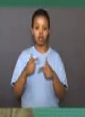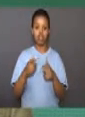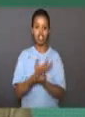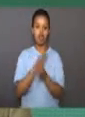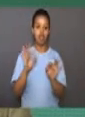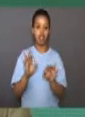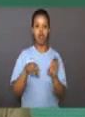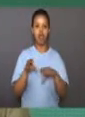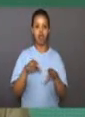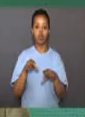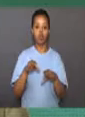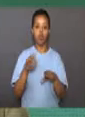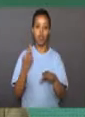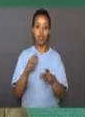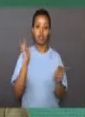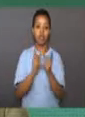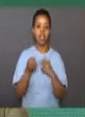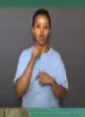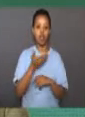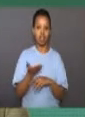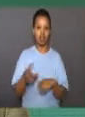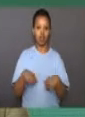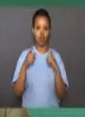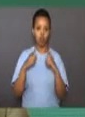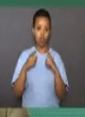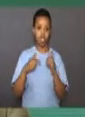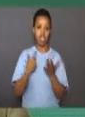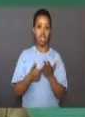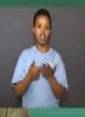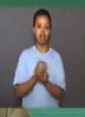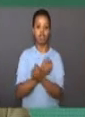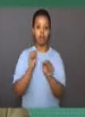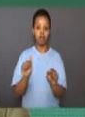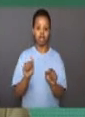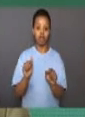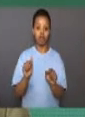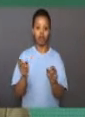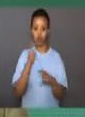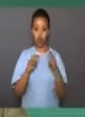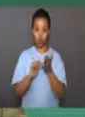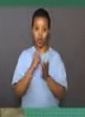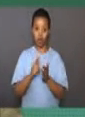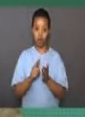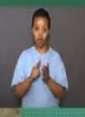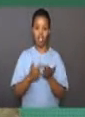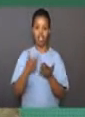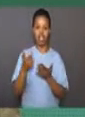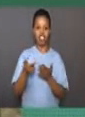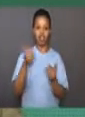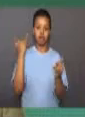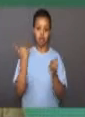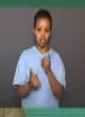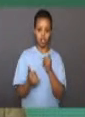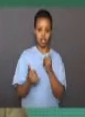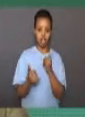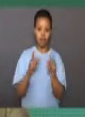been unsuccessful, the ongoing attempts to solve the problem eventually end,